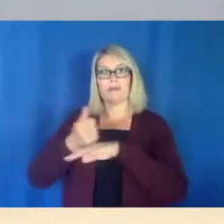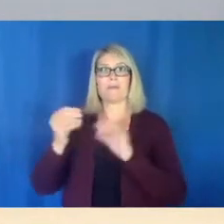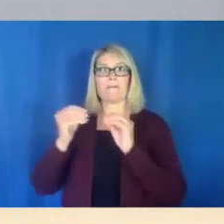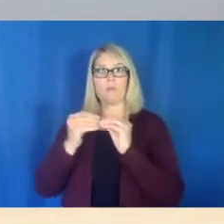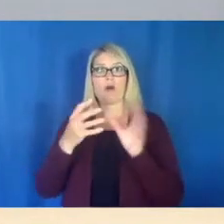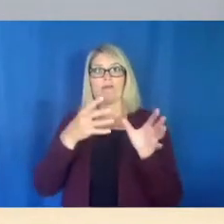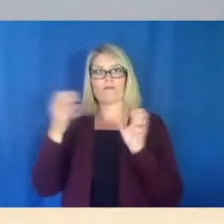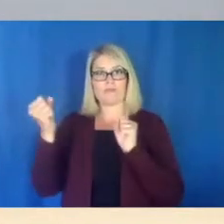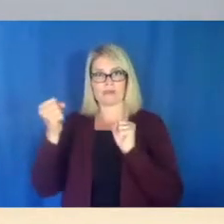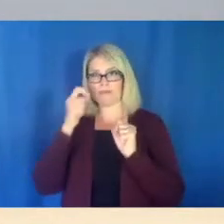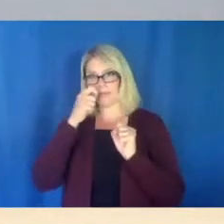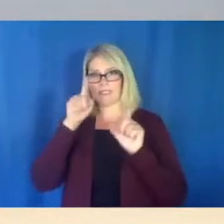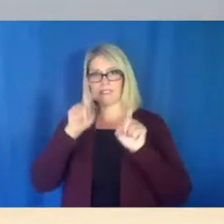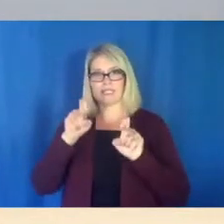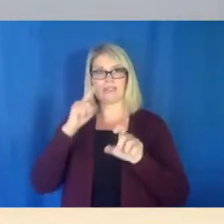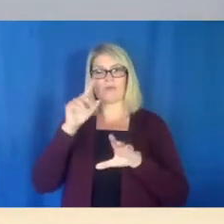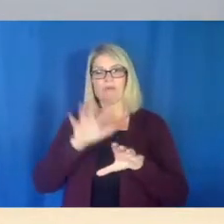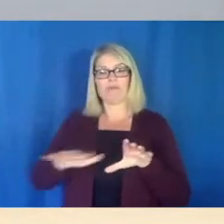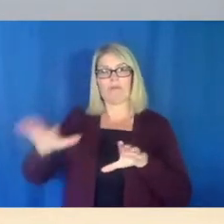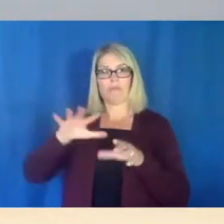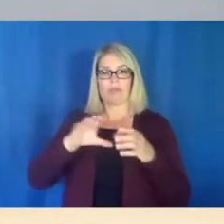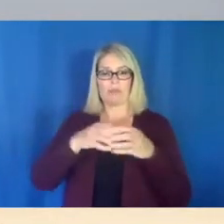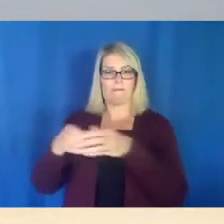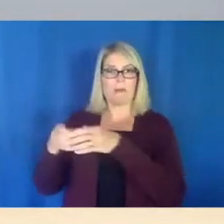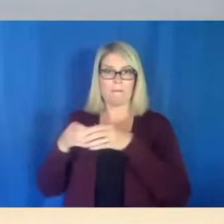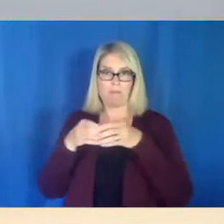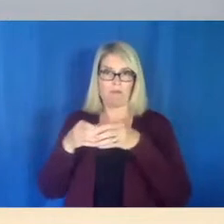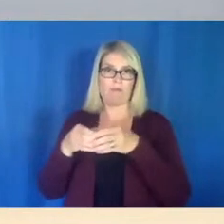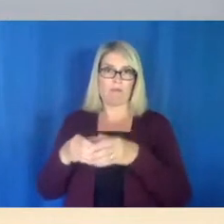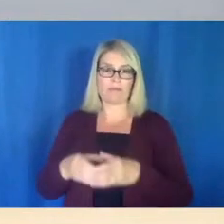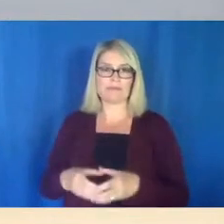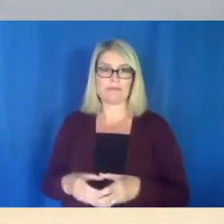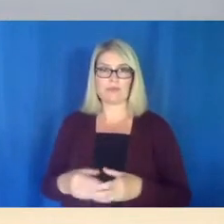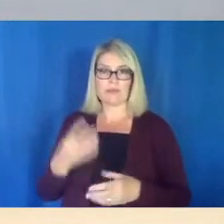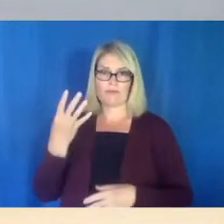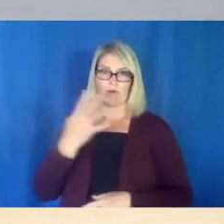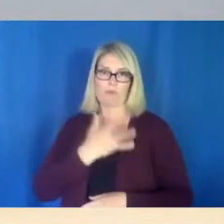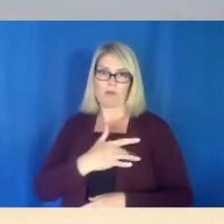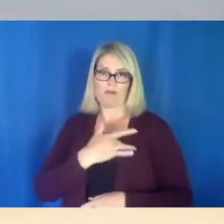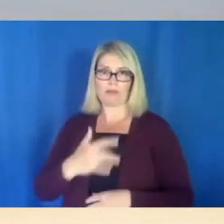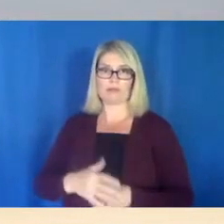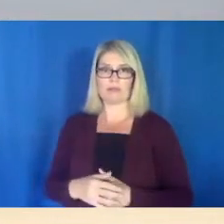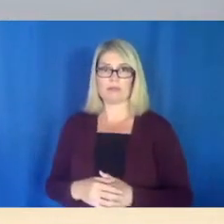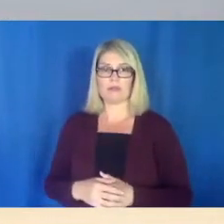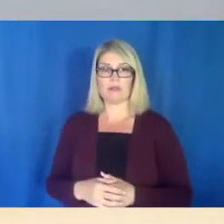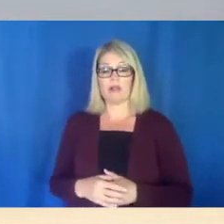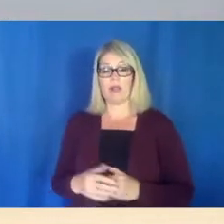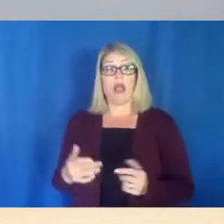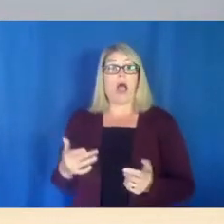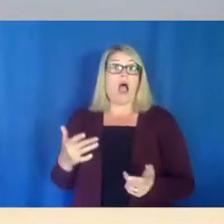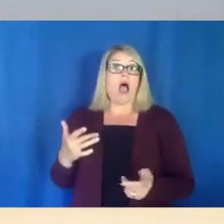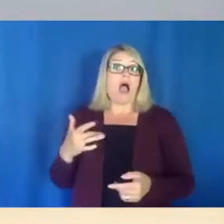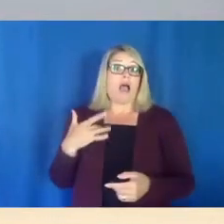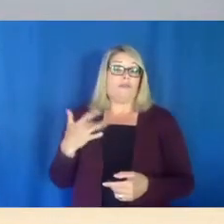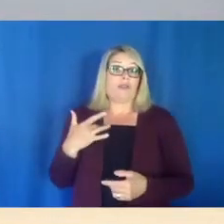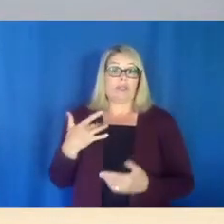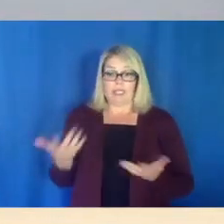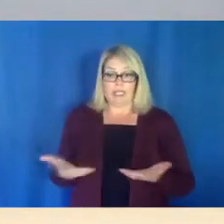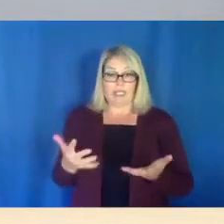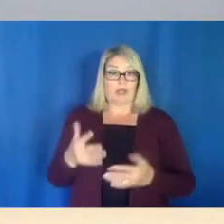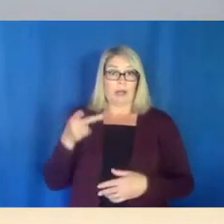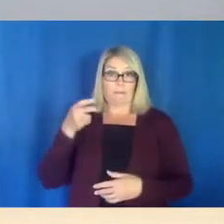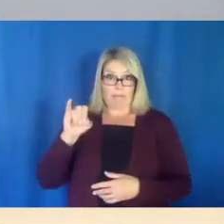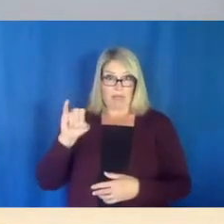interesting question. I I think we are fortunate in PEI that we